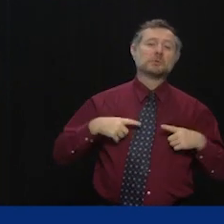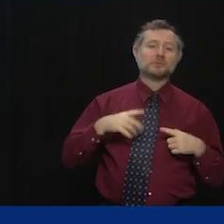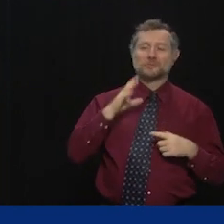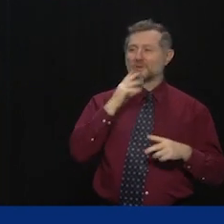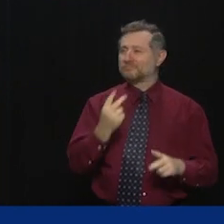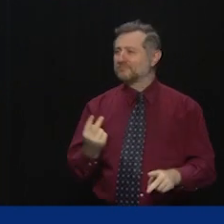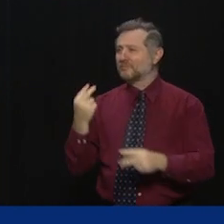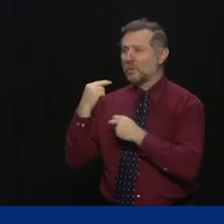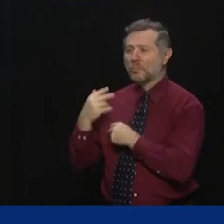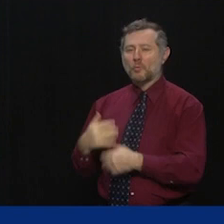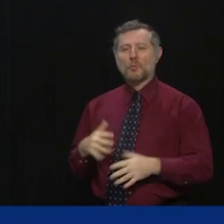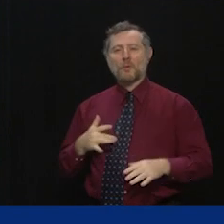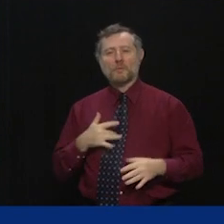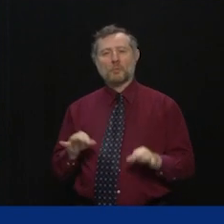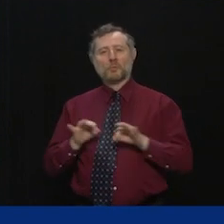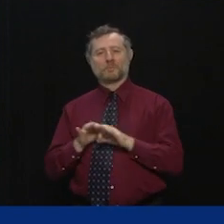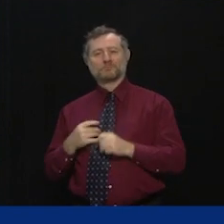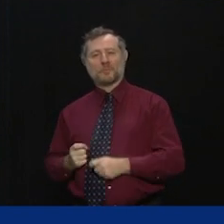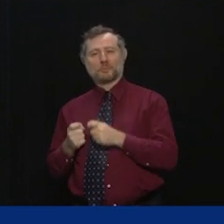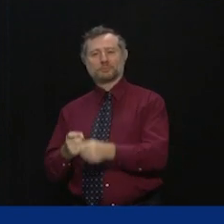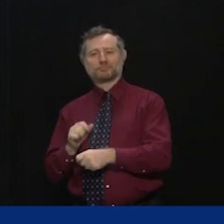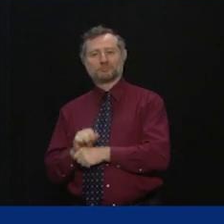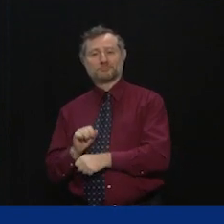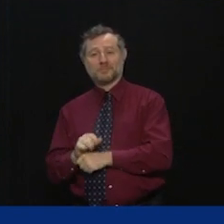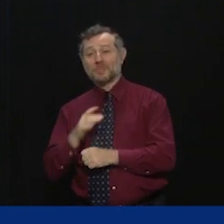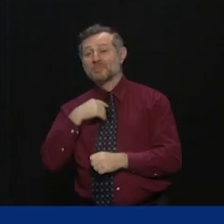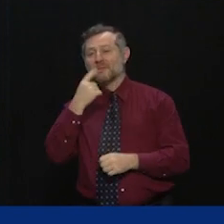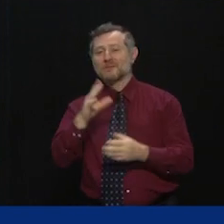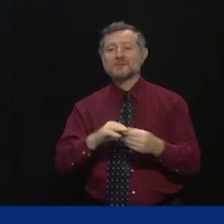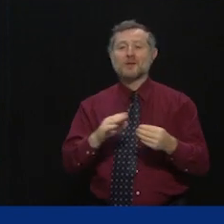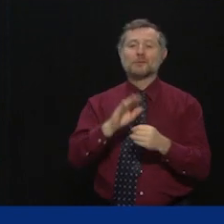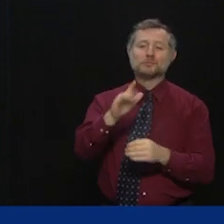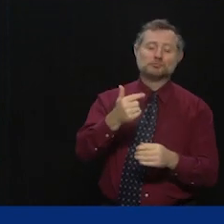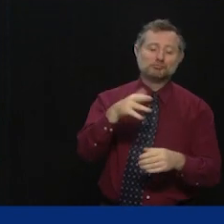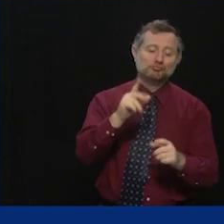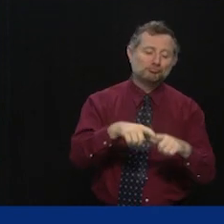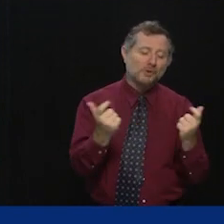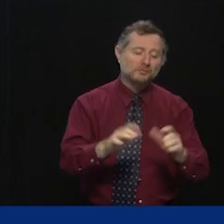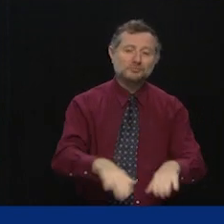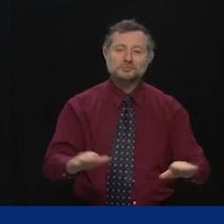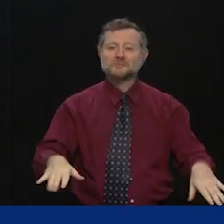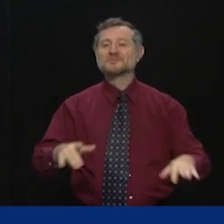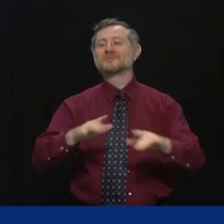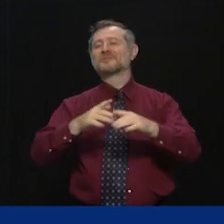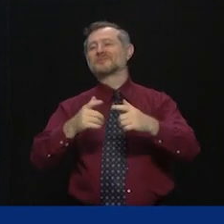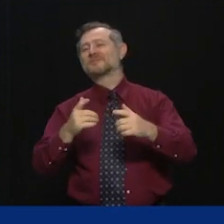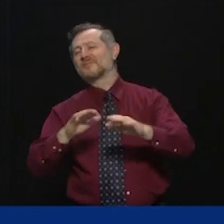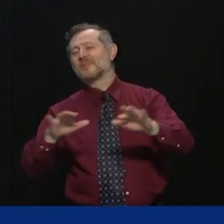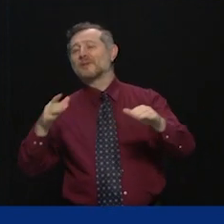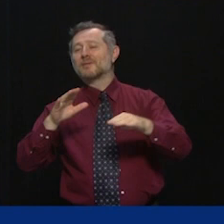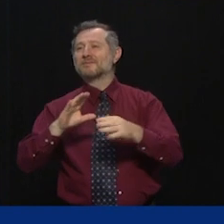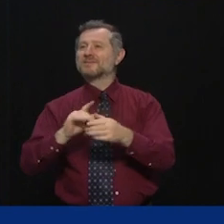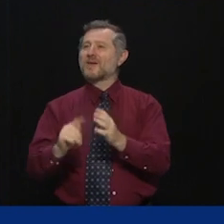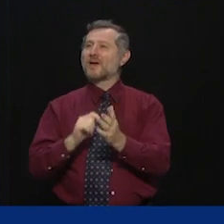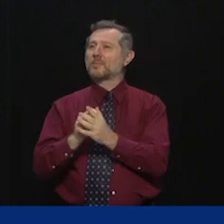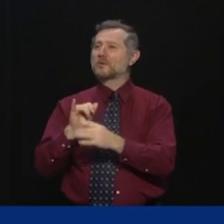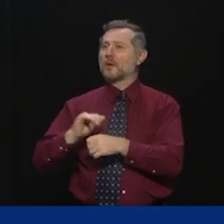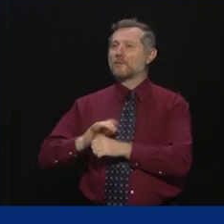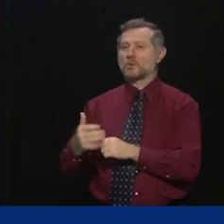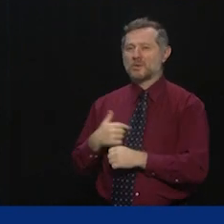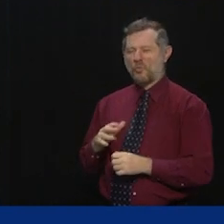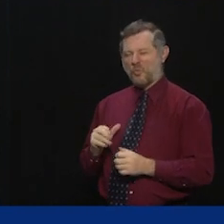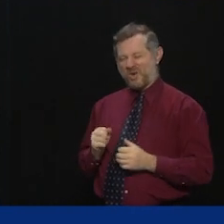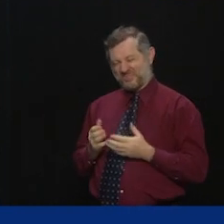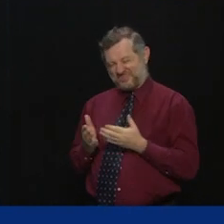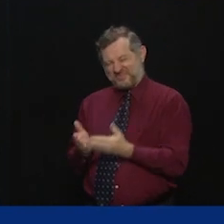I say when you're telling the stories to your children and your grandchildren, you will be able to say, I was there on the front lines fighting back a